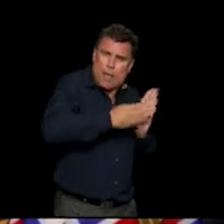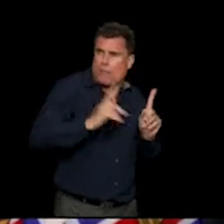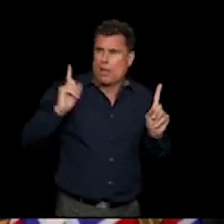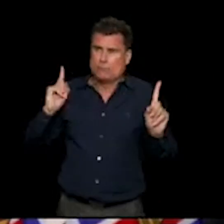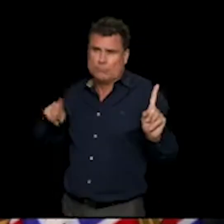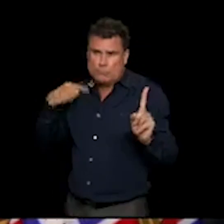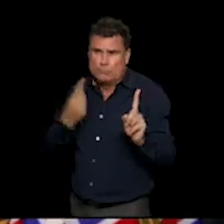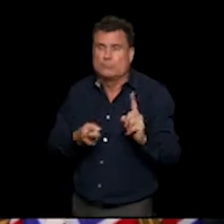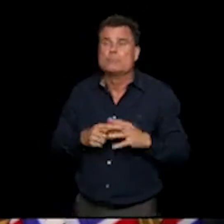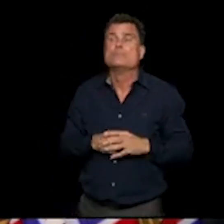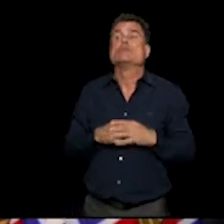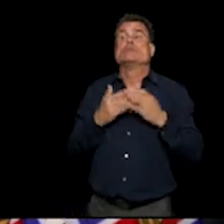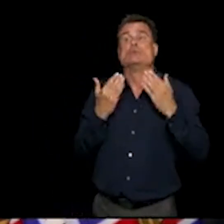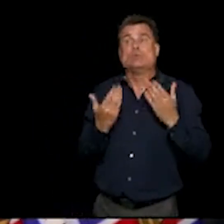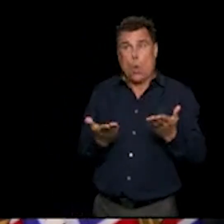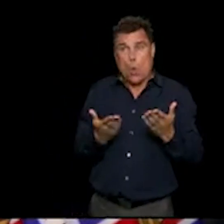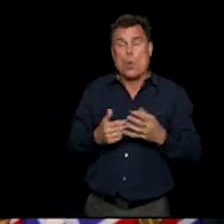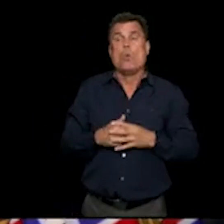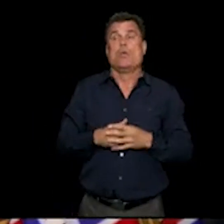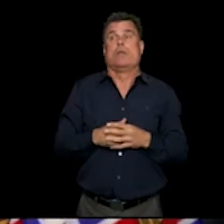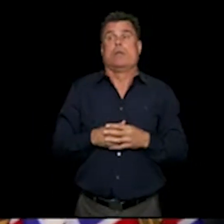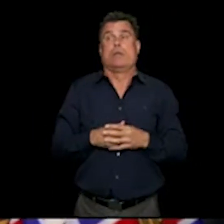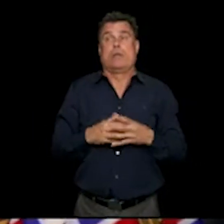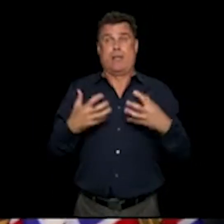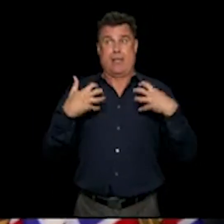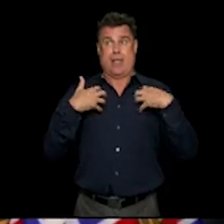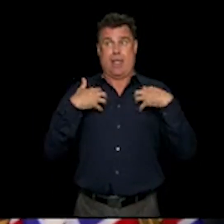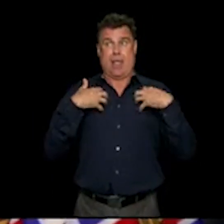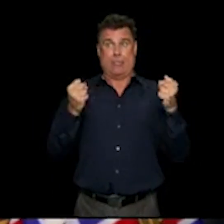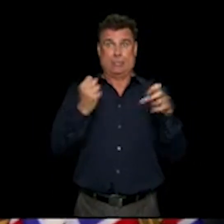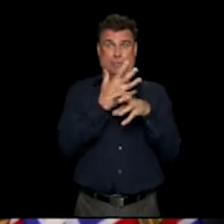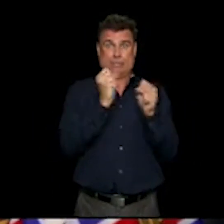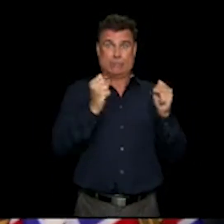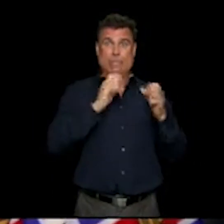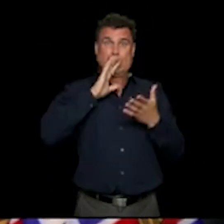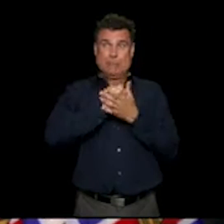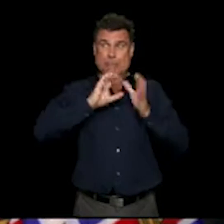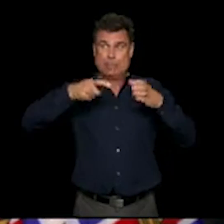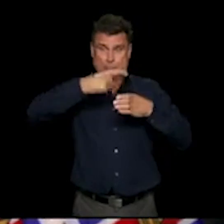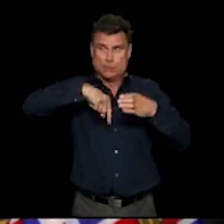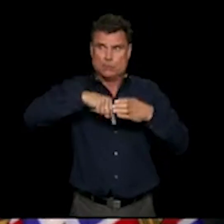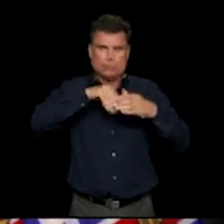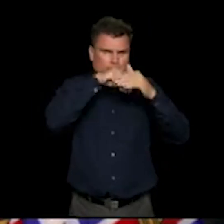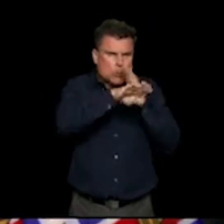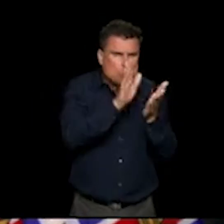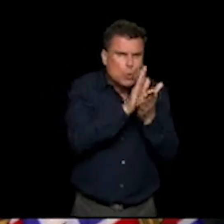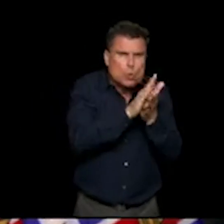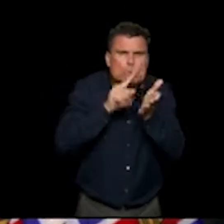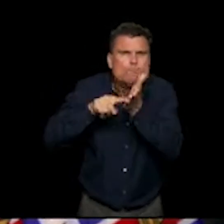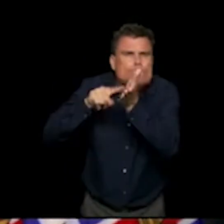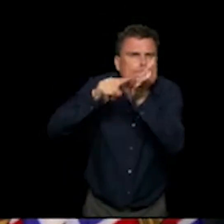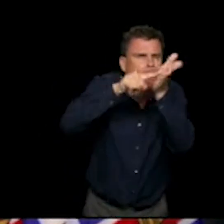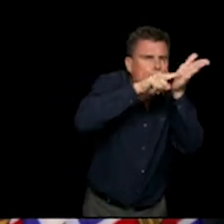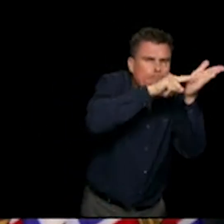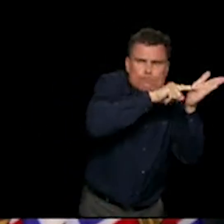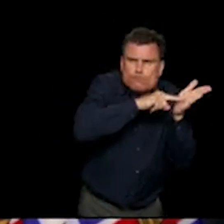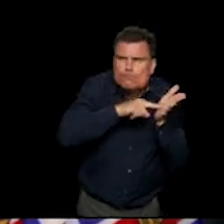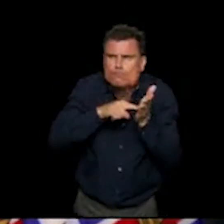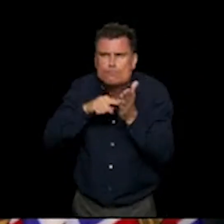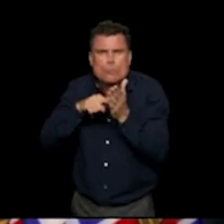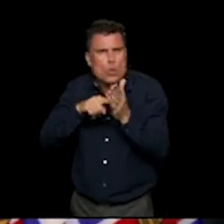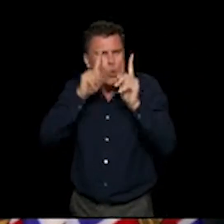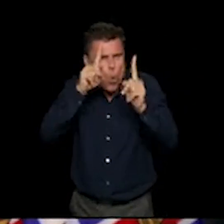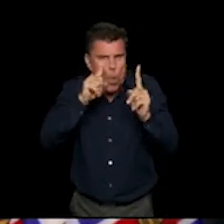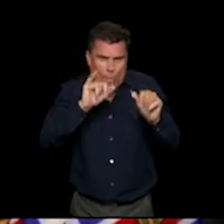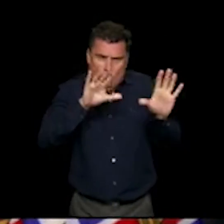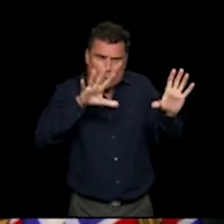9th, the site-specific occupational health and safety teams will be able to orient every staff member about what safe practices look like and the